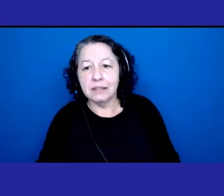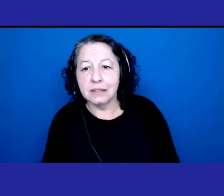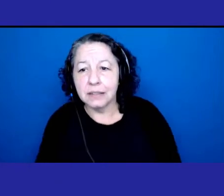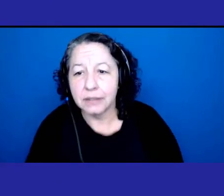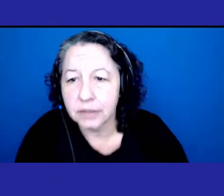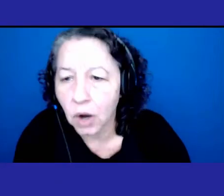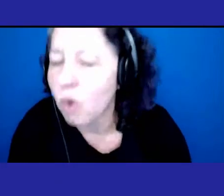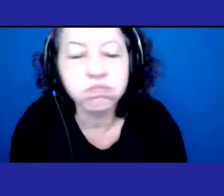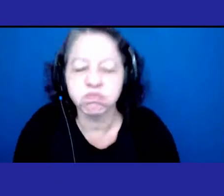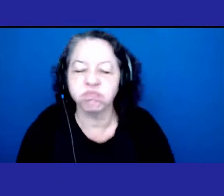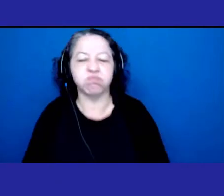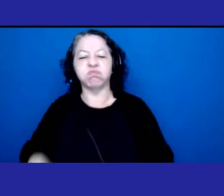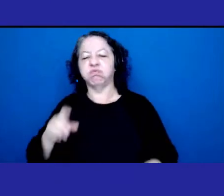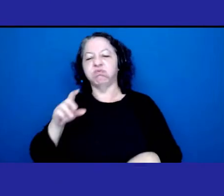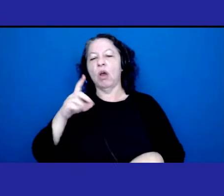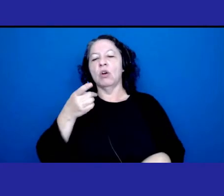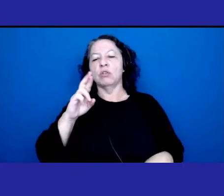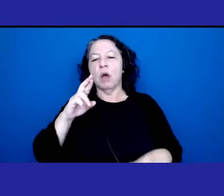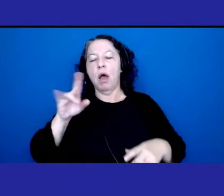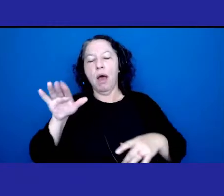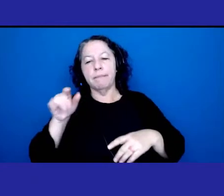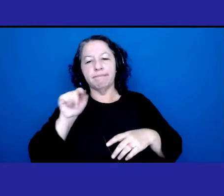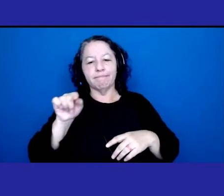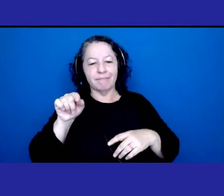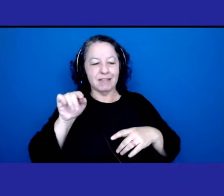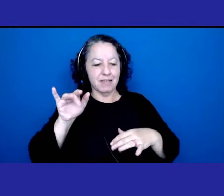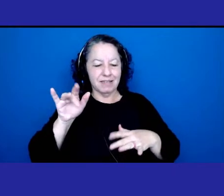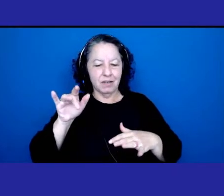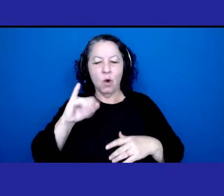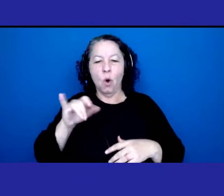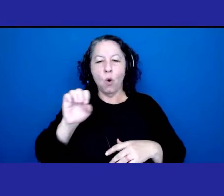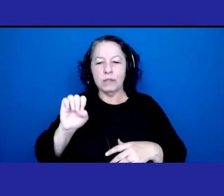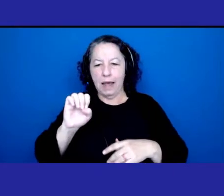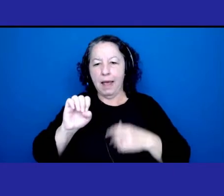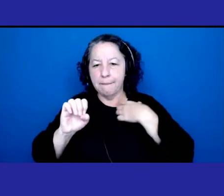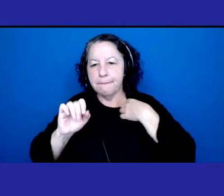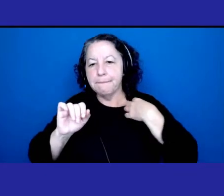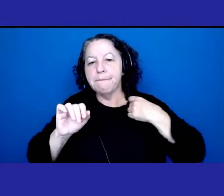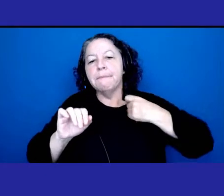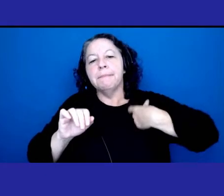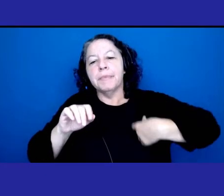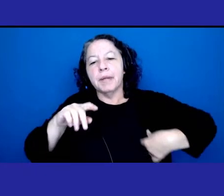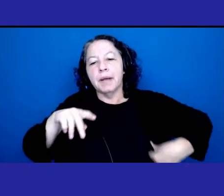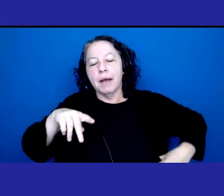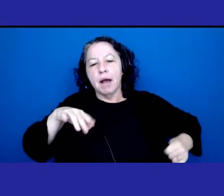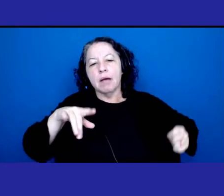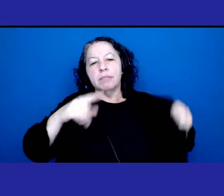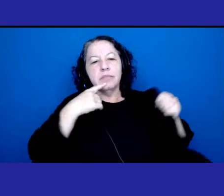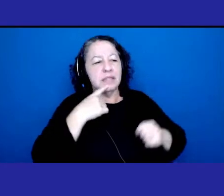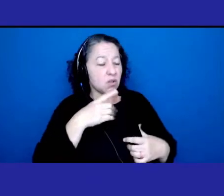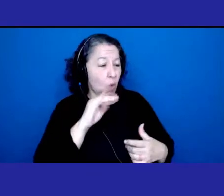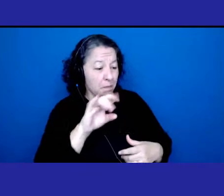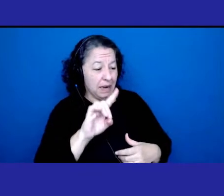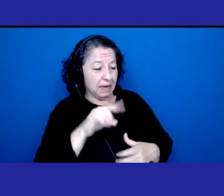Medicaid pays for it? Yes, Yes. Medicaid pays for both? yes. That's it, thanks.